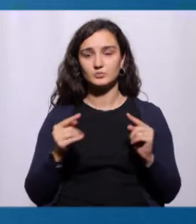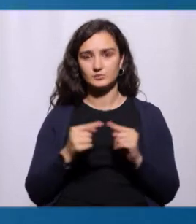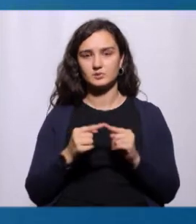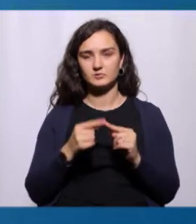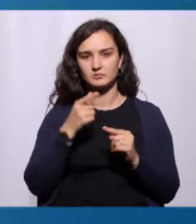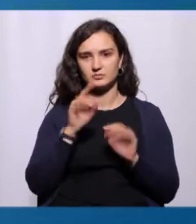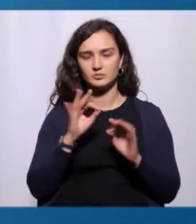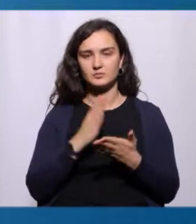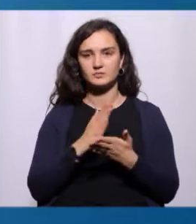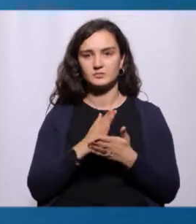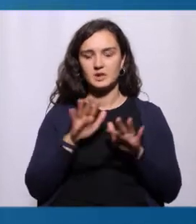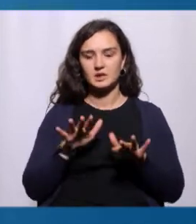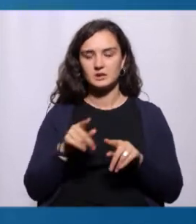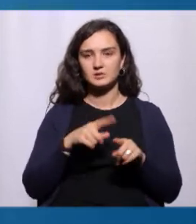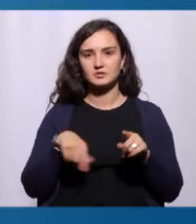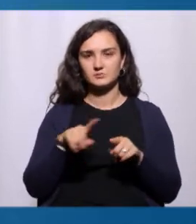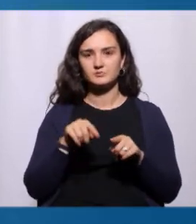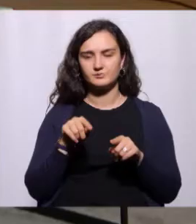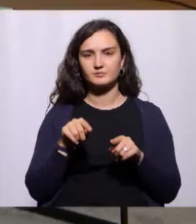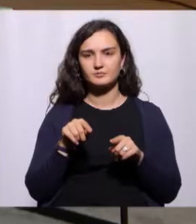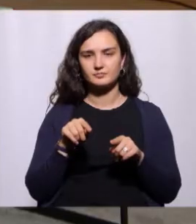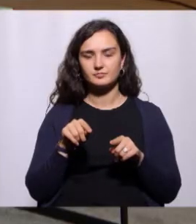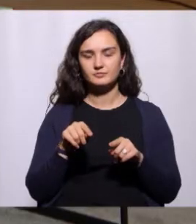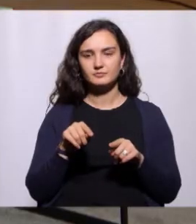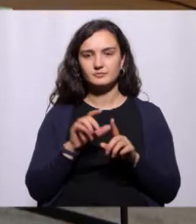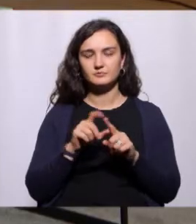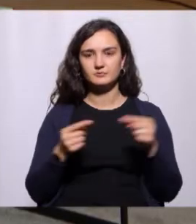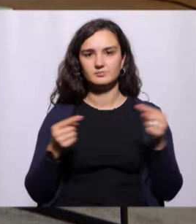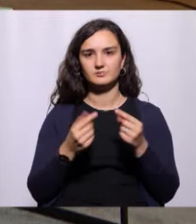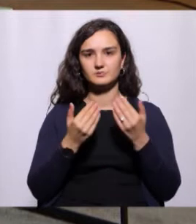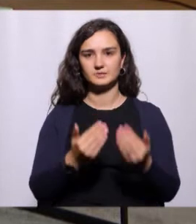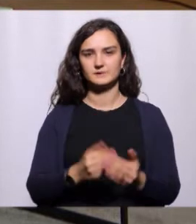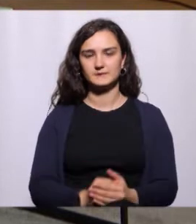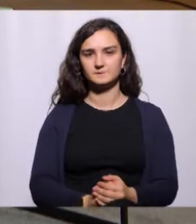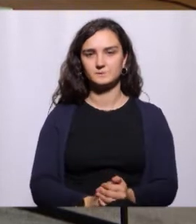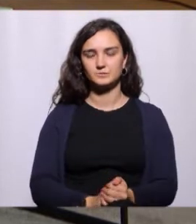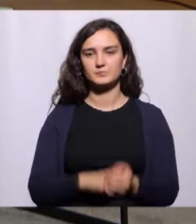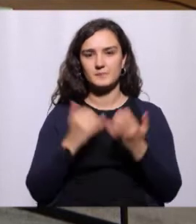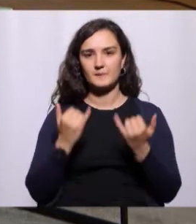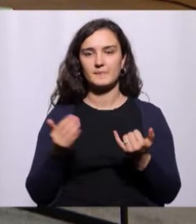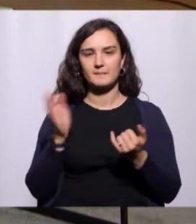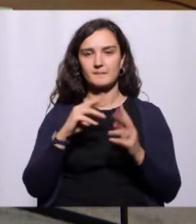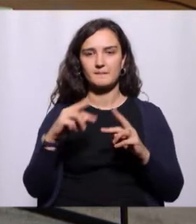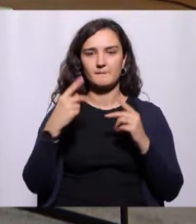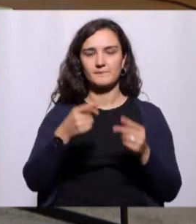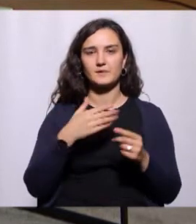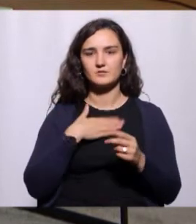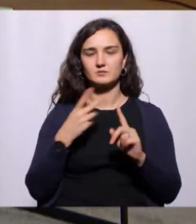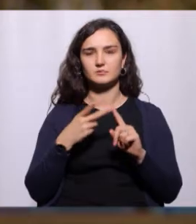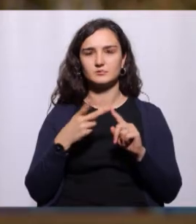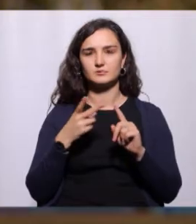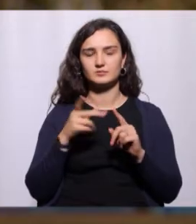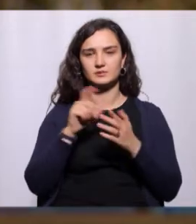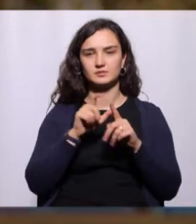Mr. Carter. Layover is the right answer for this sentence. And now let's move on to our second set